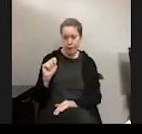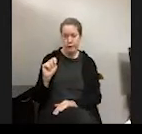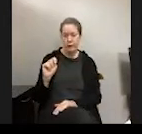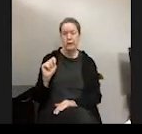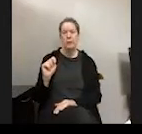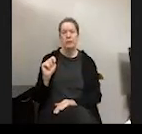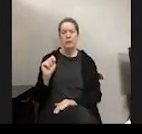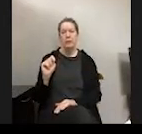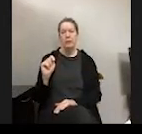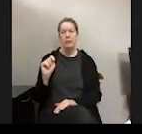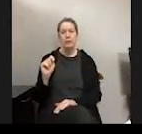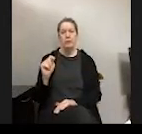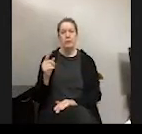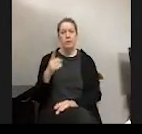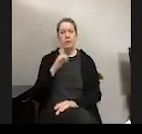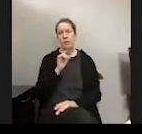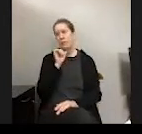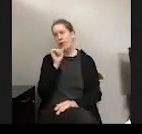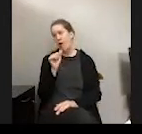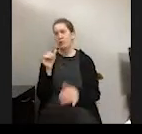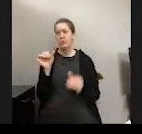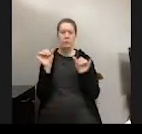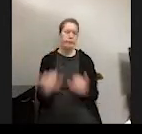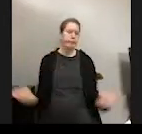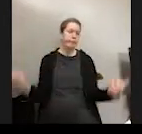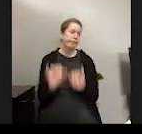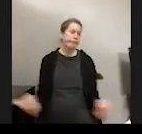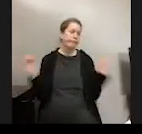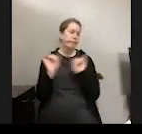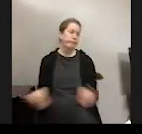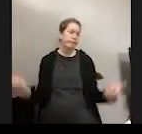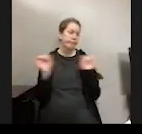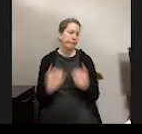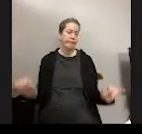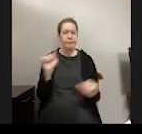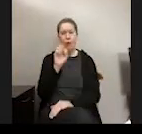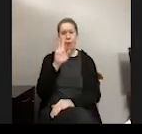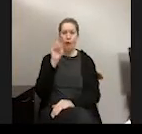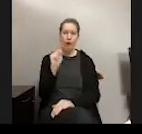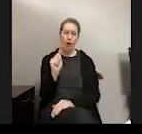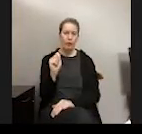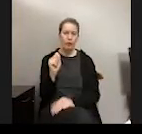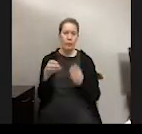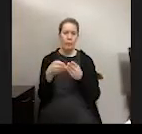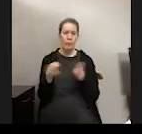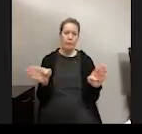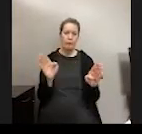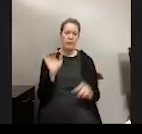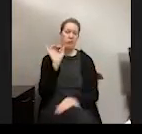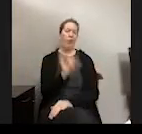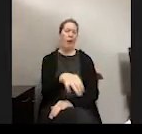the same kind of art be sort of what everyone thinks of as public art in the city.